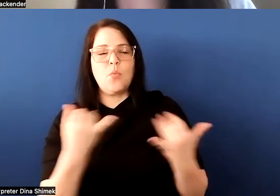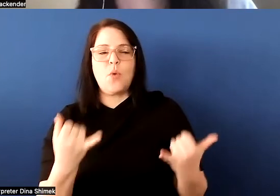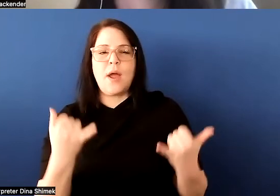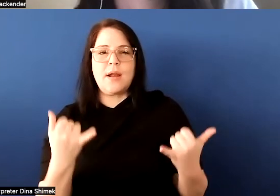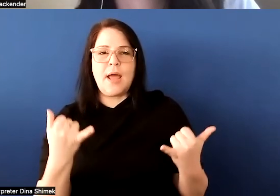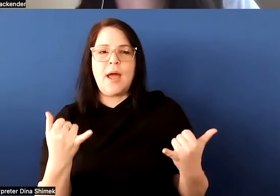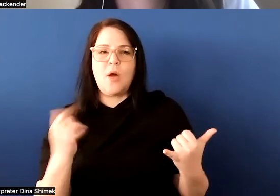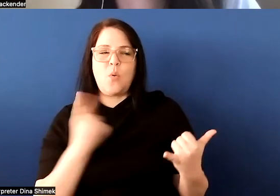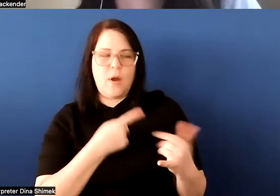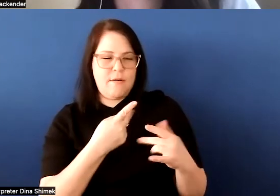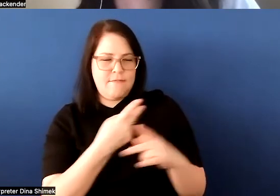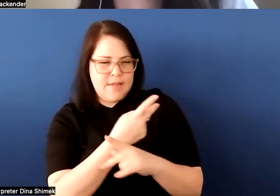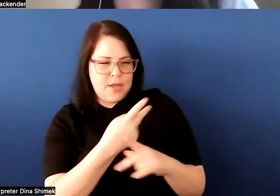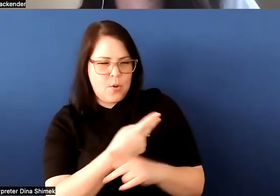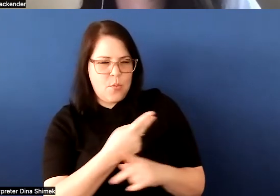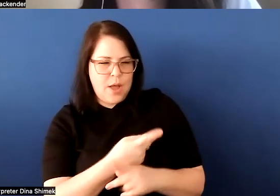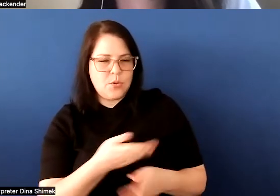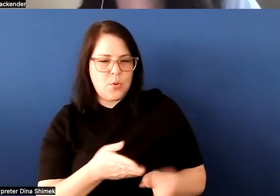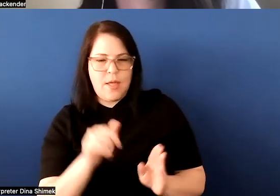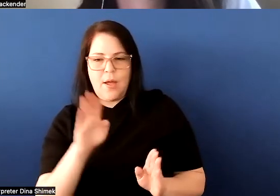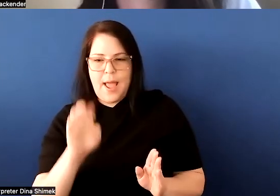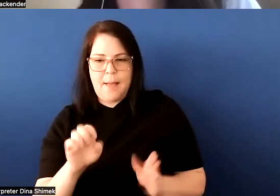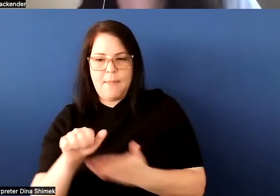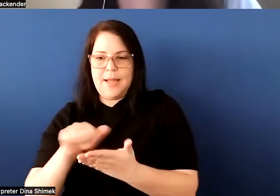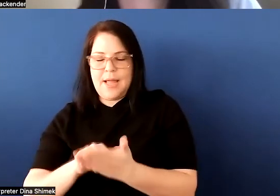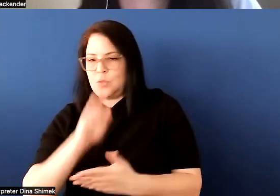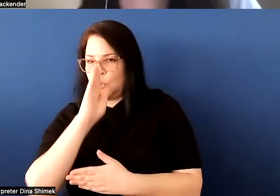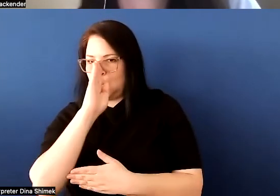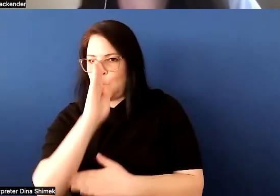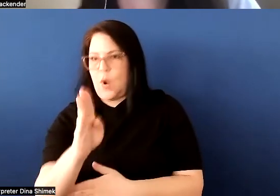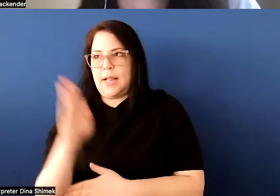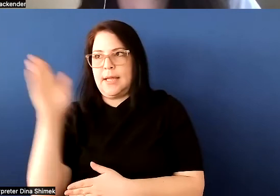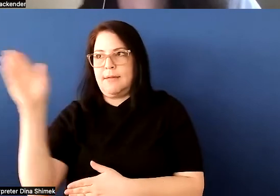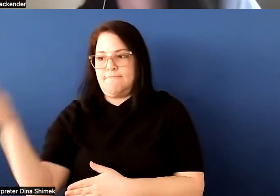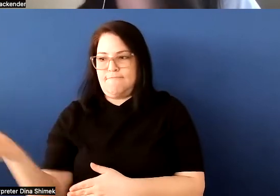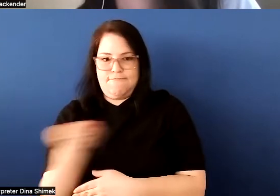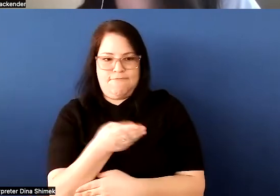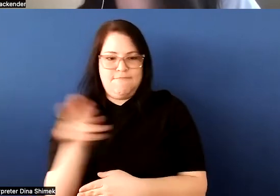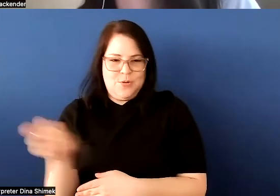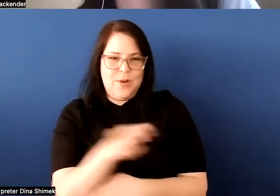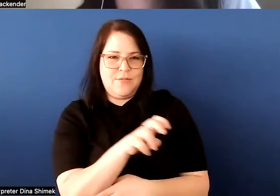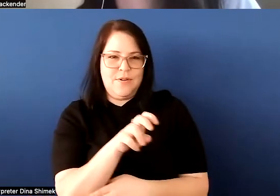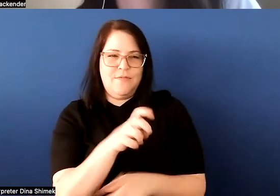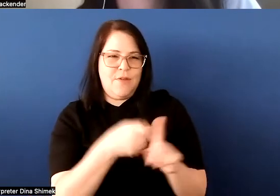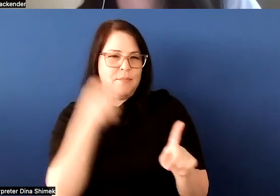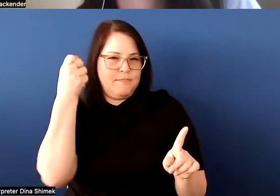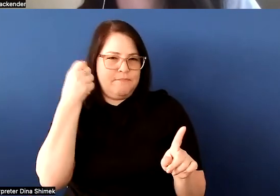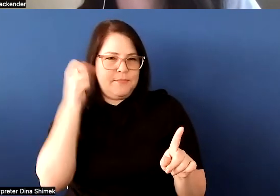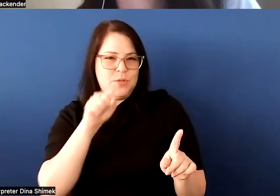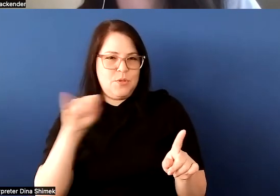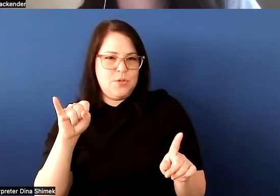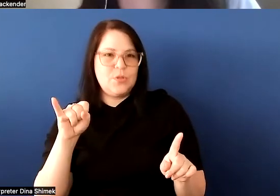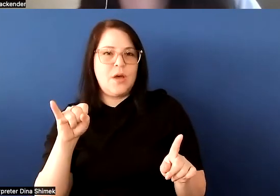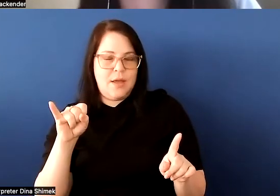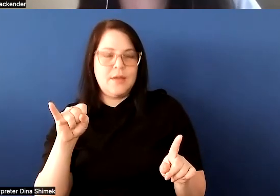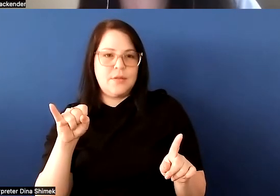back end to allow ABLE accounts to directly receive Social Security funds. So stay tuned. So hopefully that'll